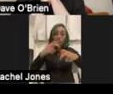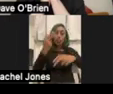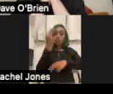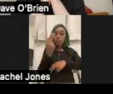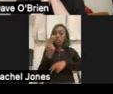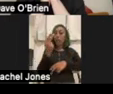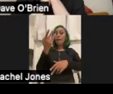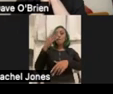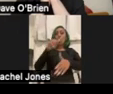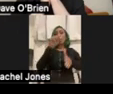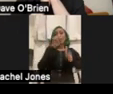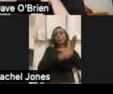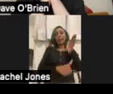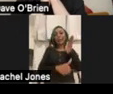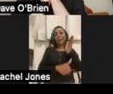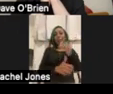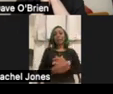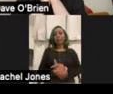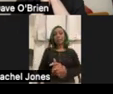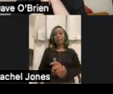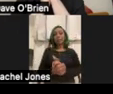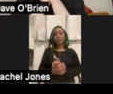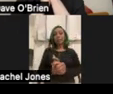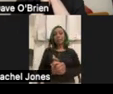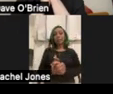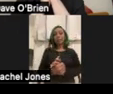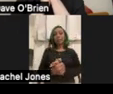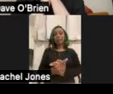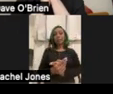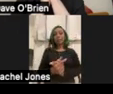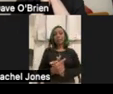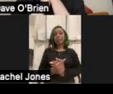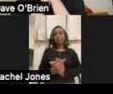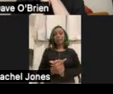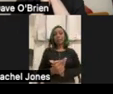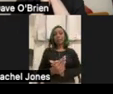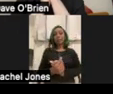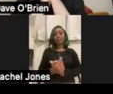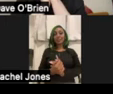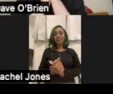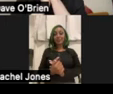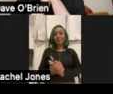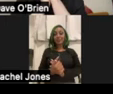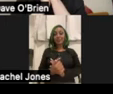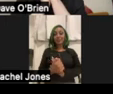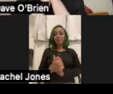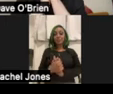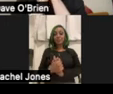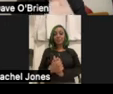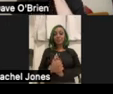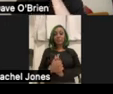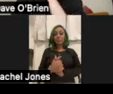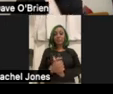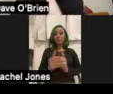beginning of the project. Okay. So I'll move on now to a few